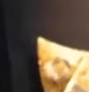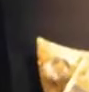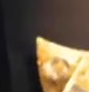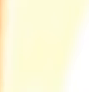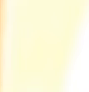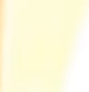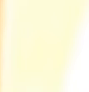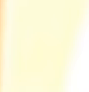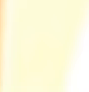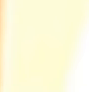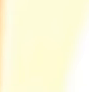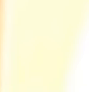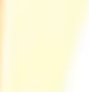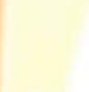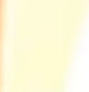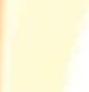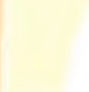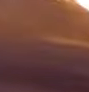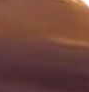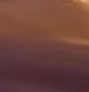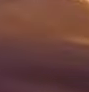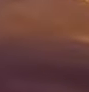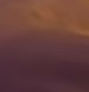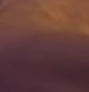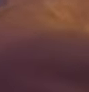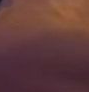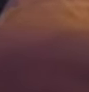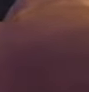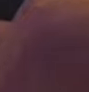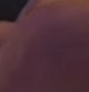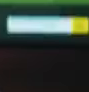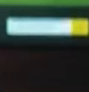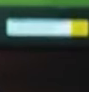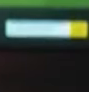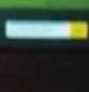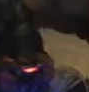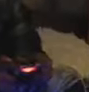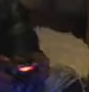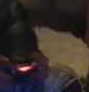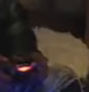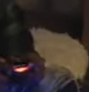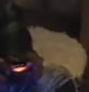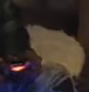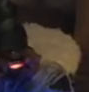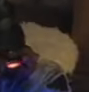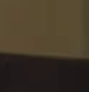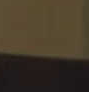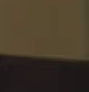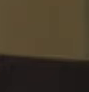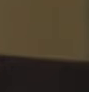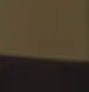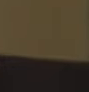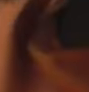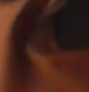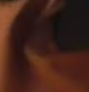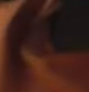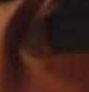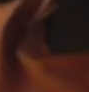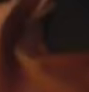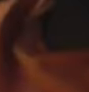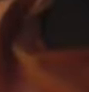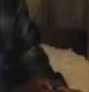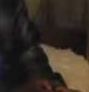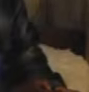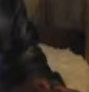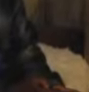Sometimes, our dreams keep us up at night. They can